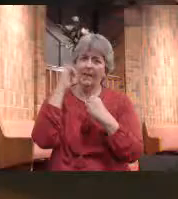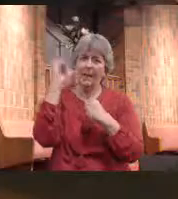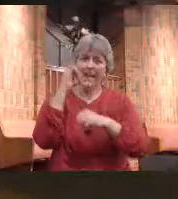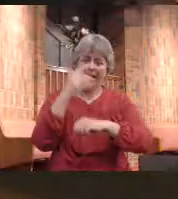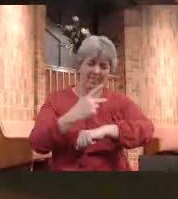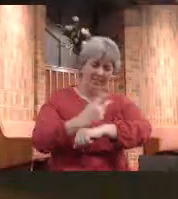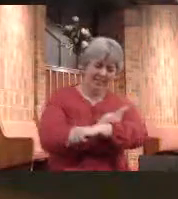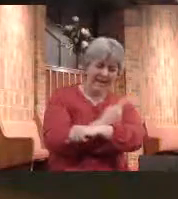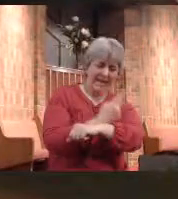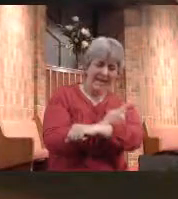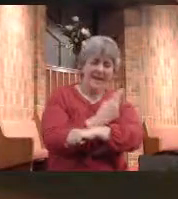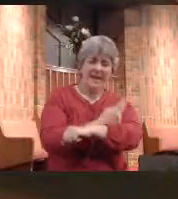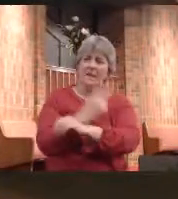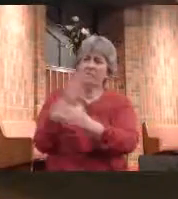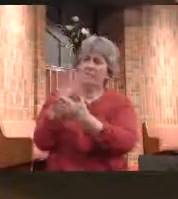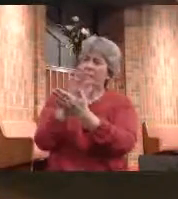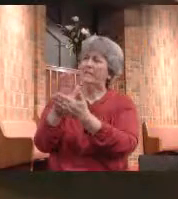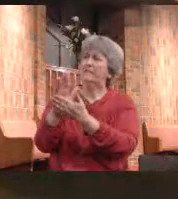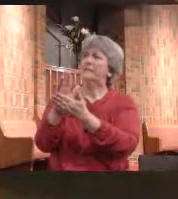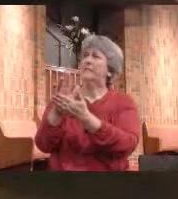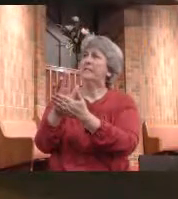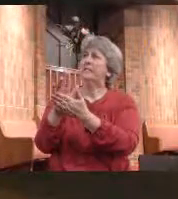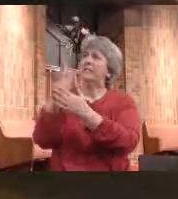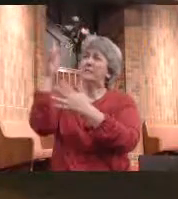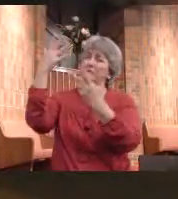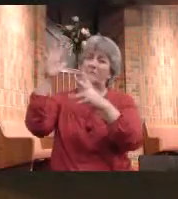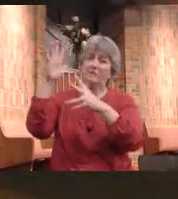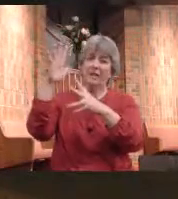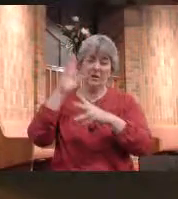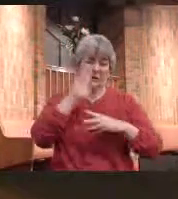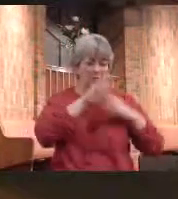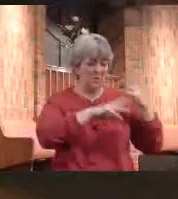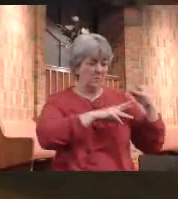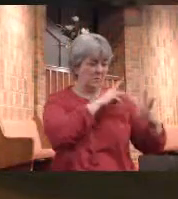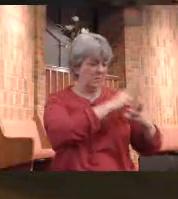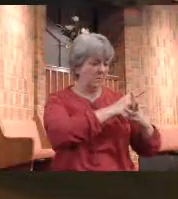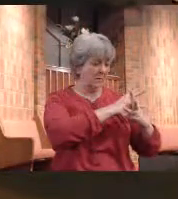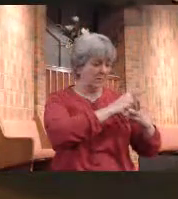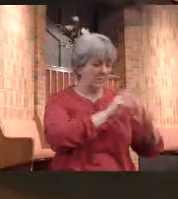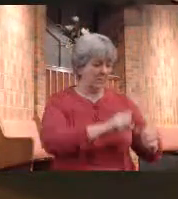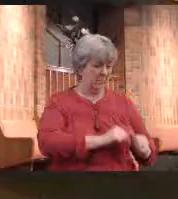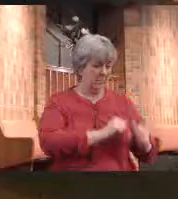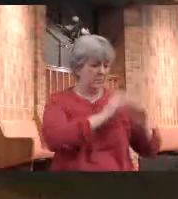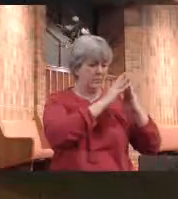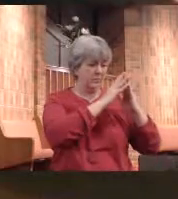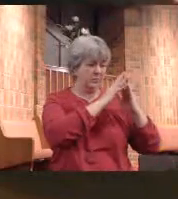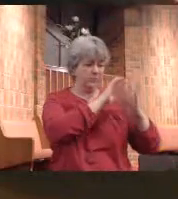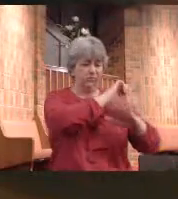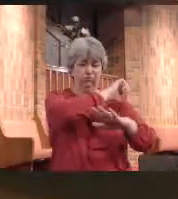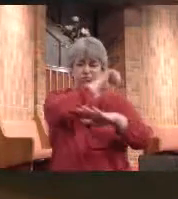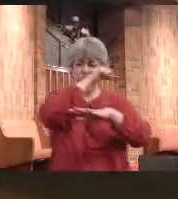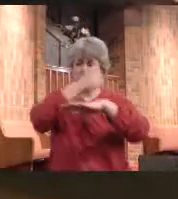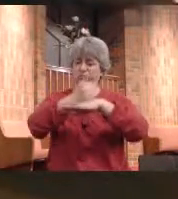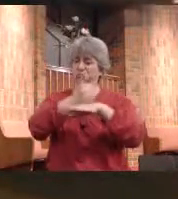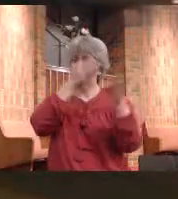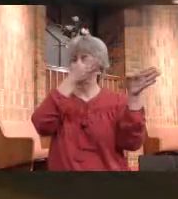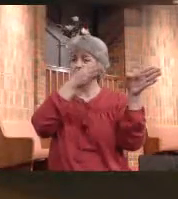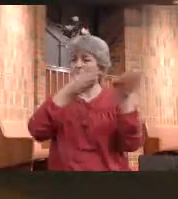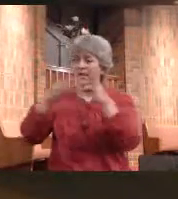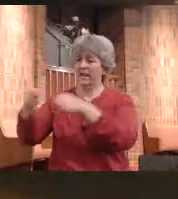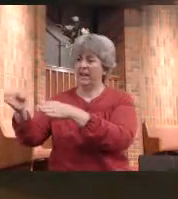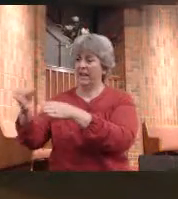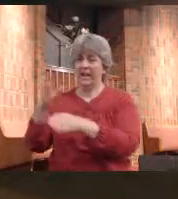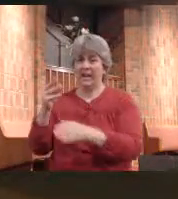He was foreordained before the foundation of the world, but was manifest in these last times for you, who through